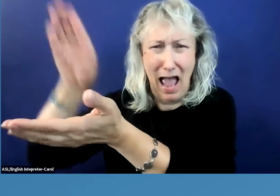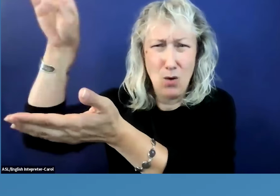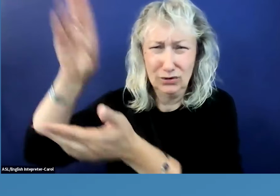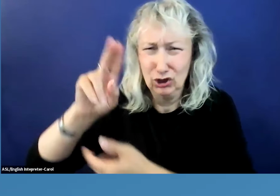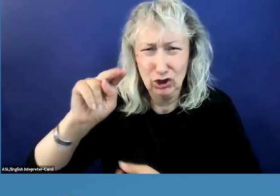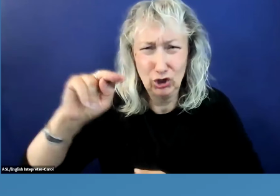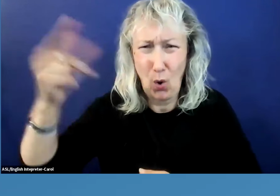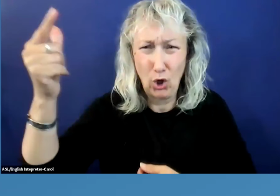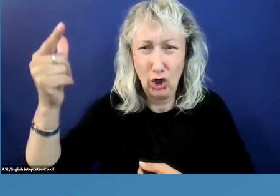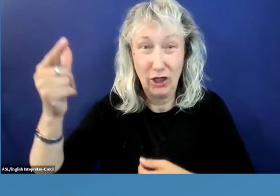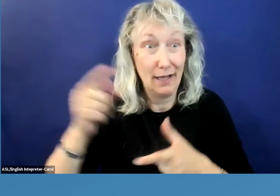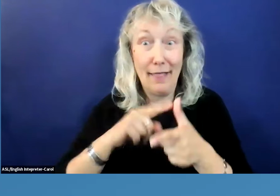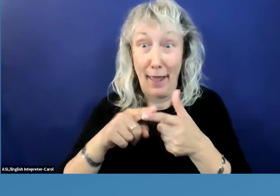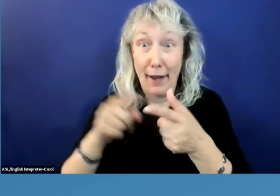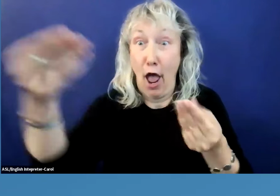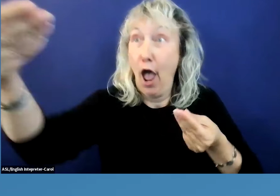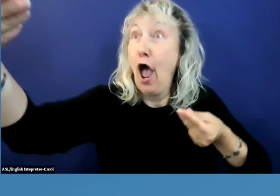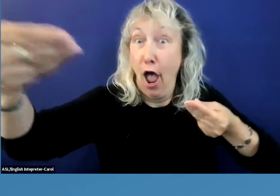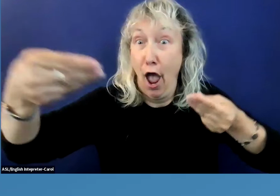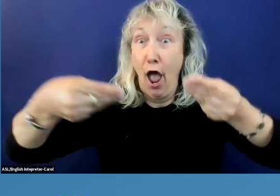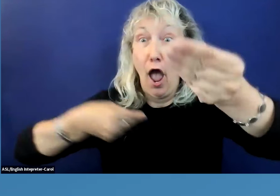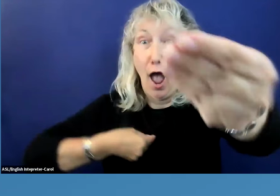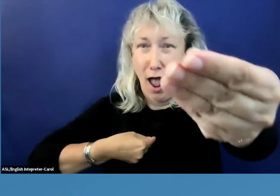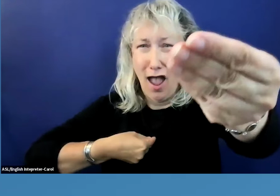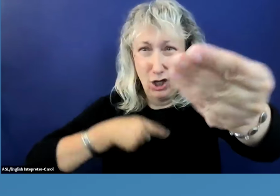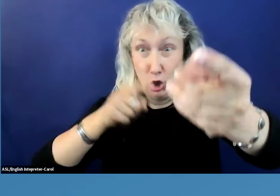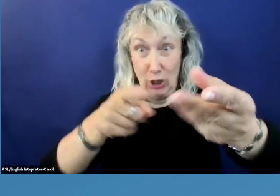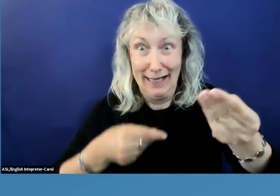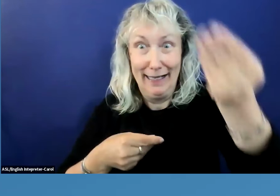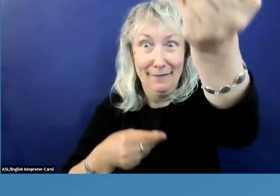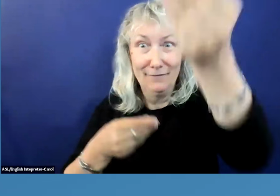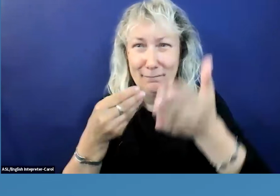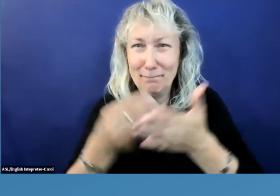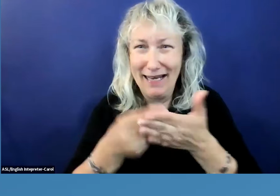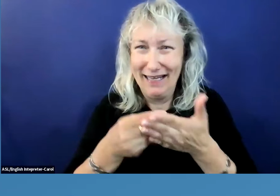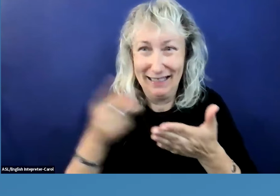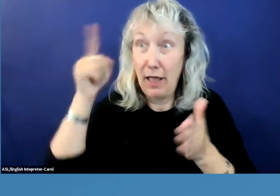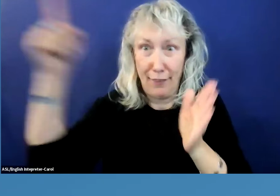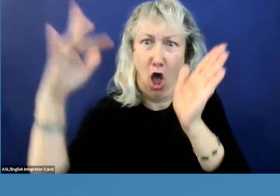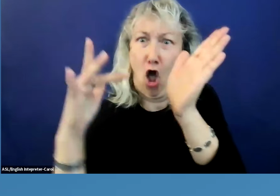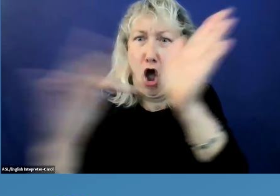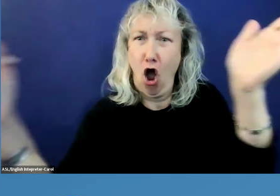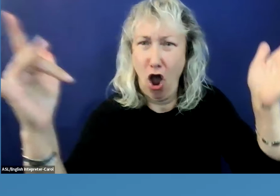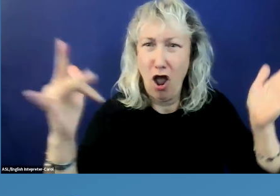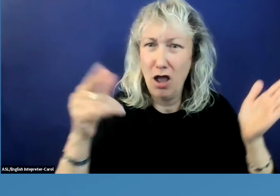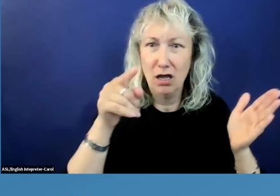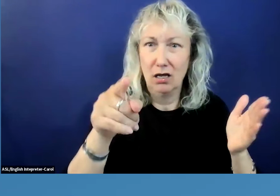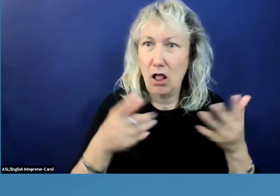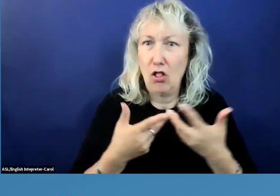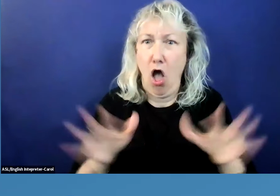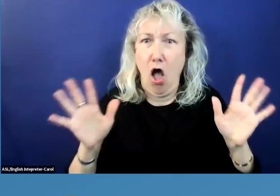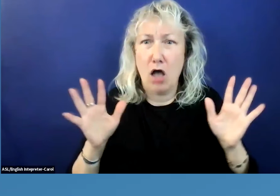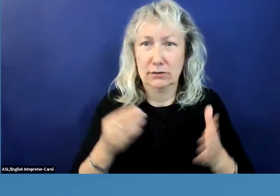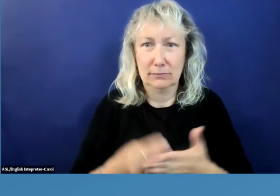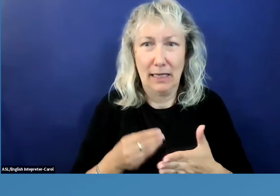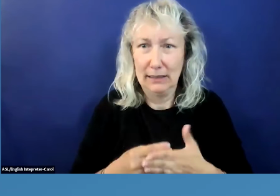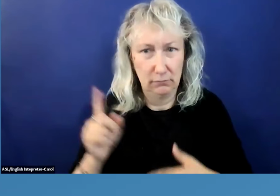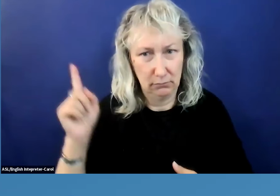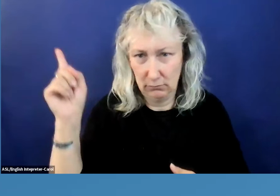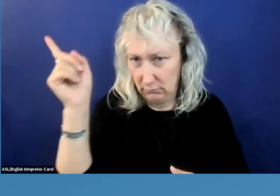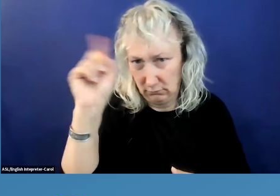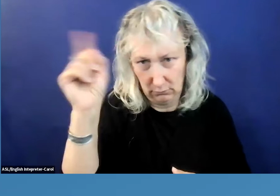scammer. So don't pay anyone that insists that you pay with a gift card, a money transfer, or cryptocurrency.